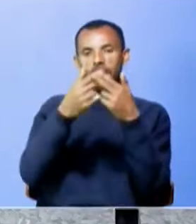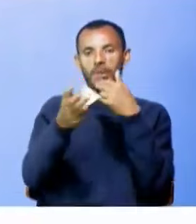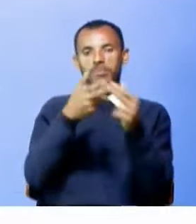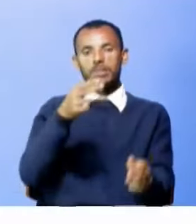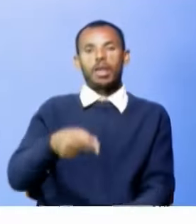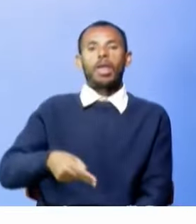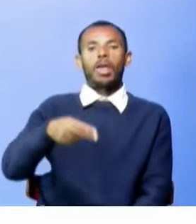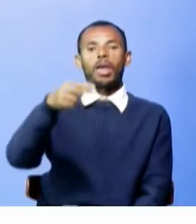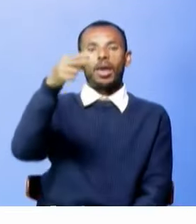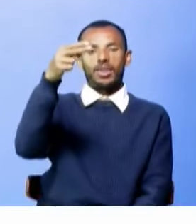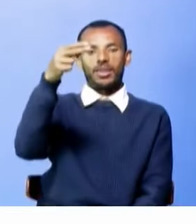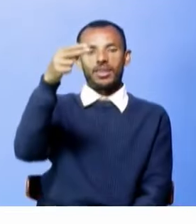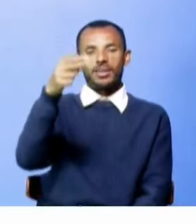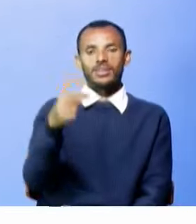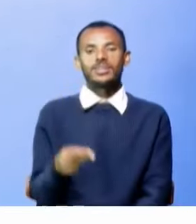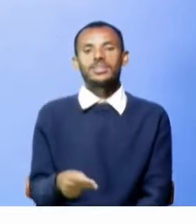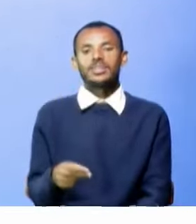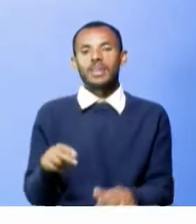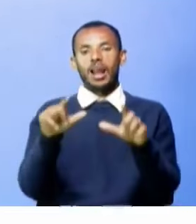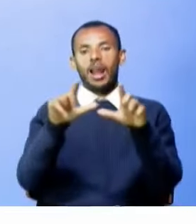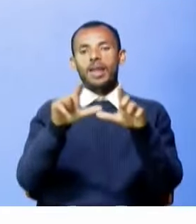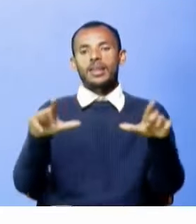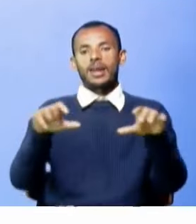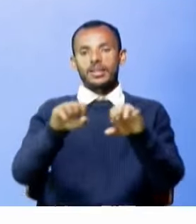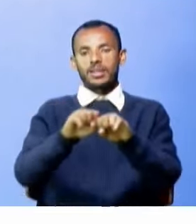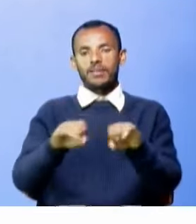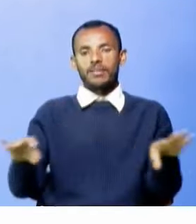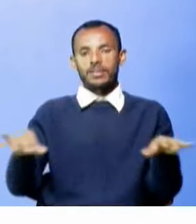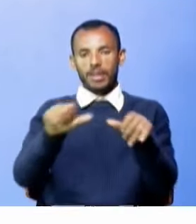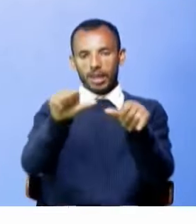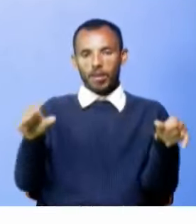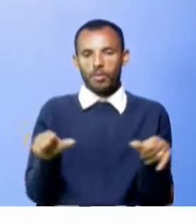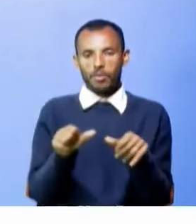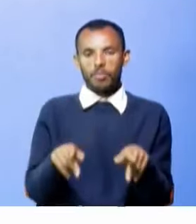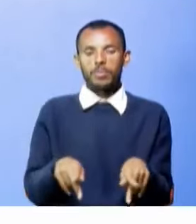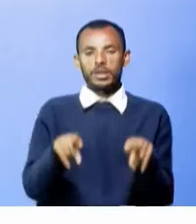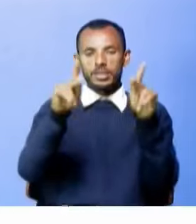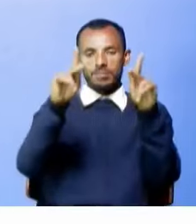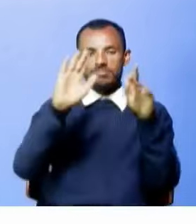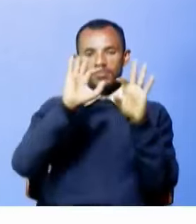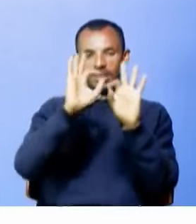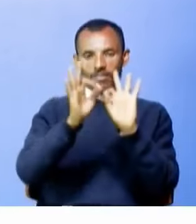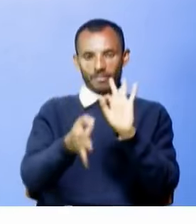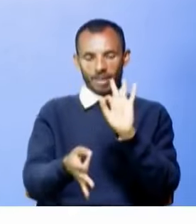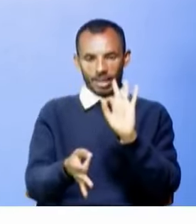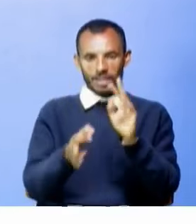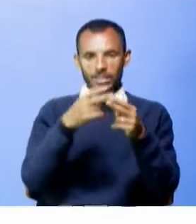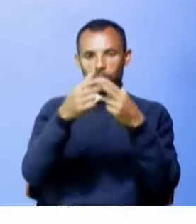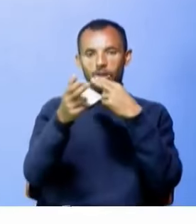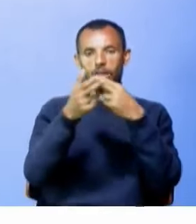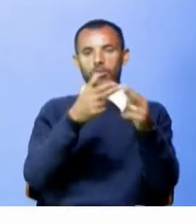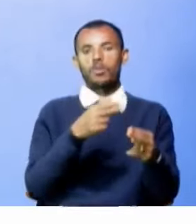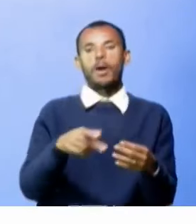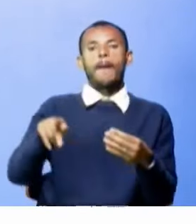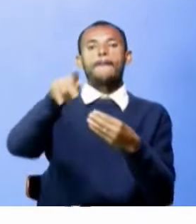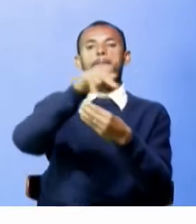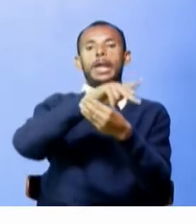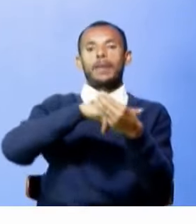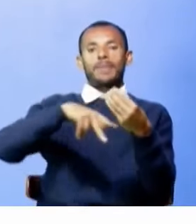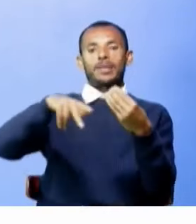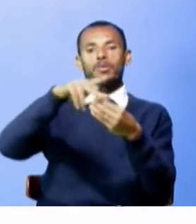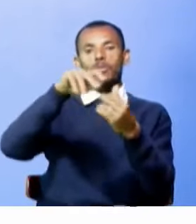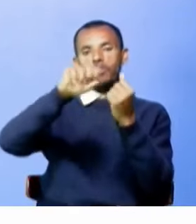height. Okay, so the lateral surface area of a prism is defined as the product of the perimeter of the